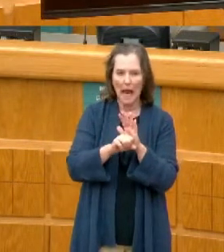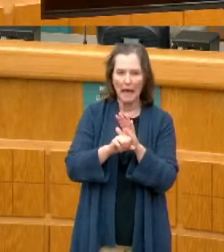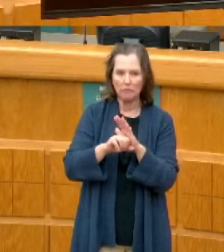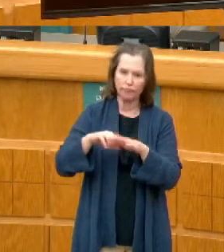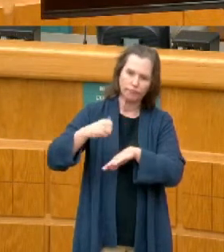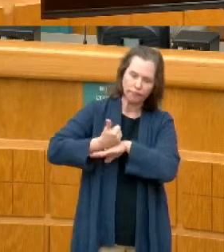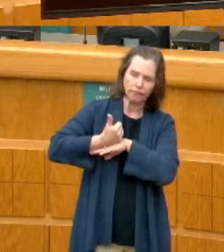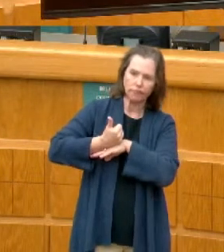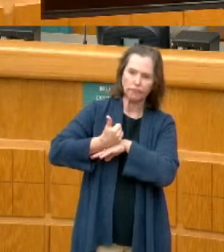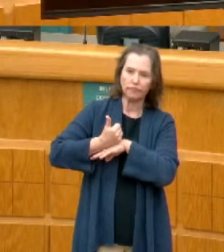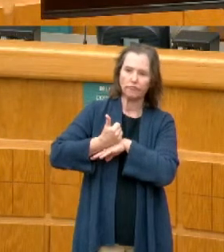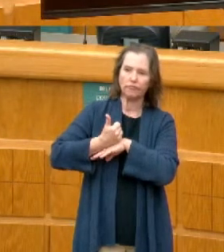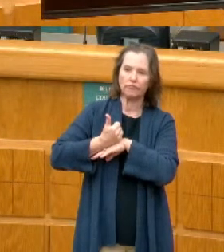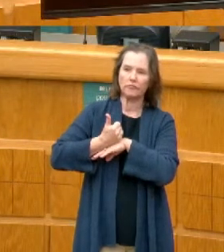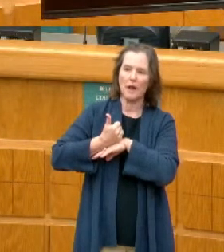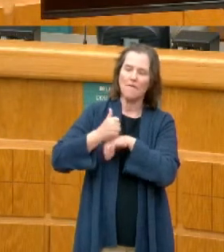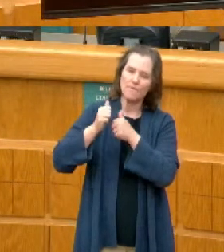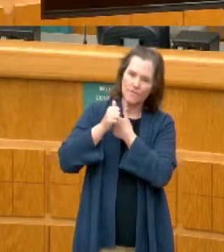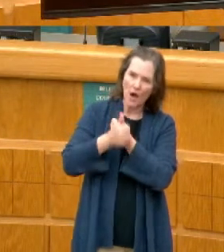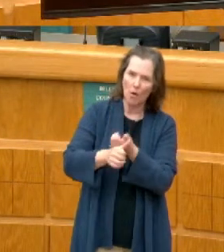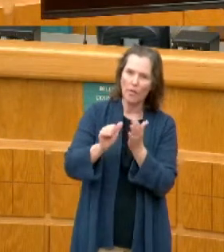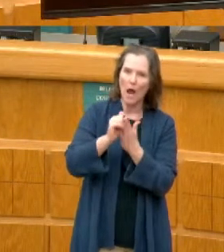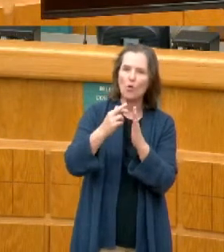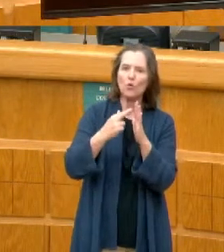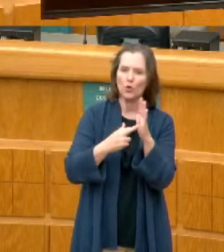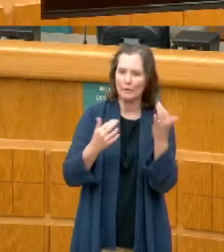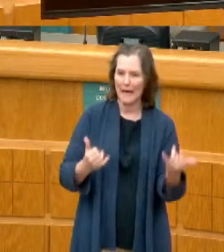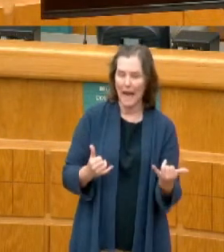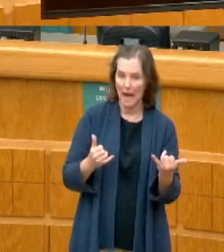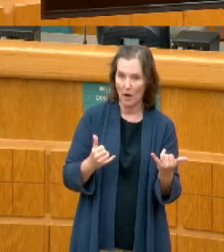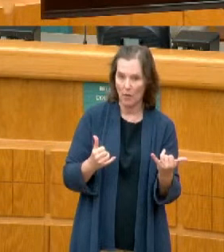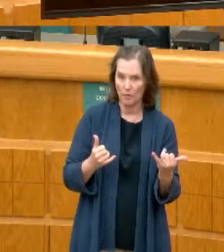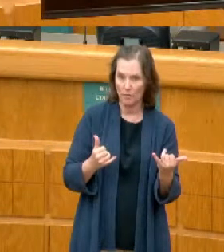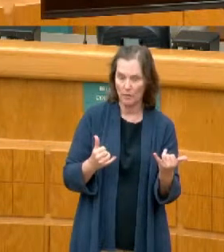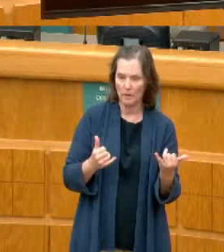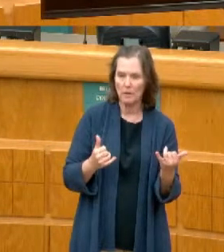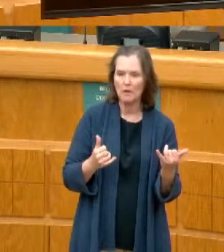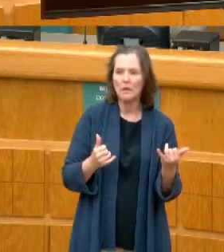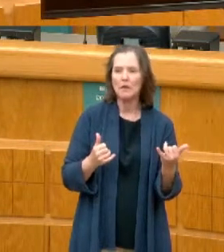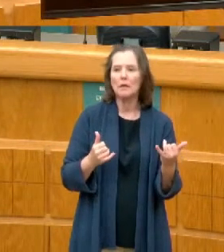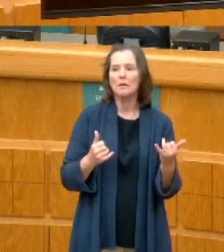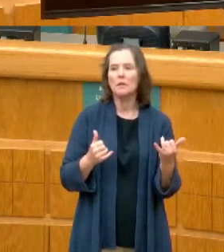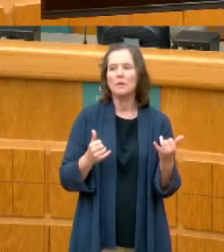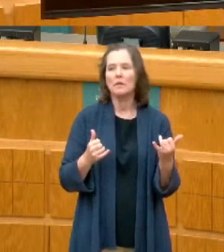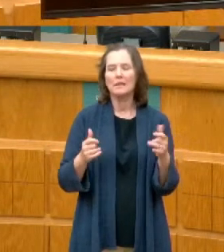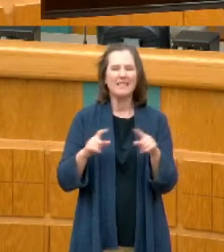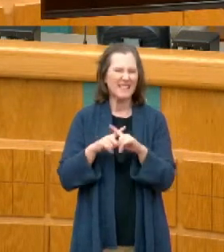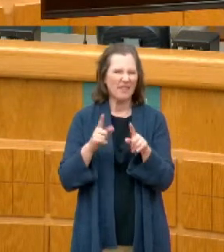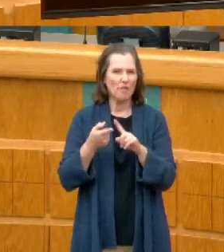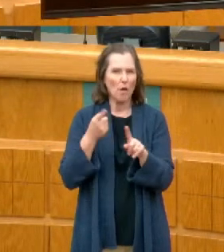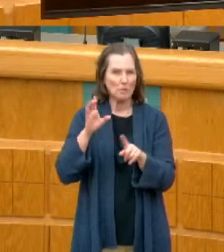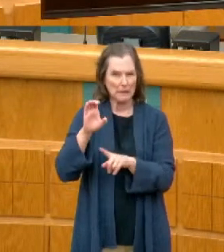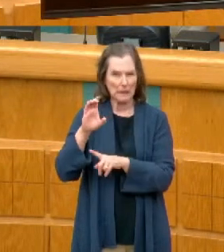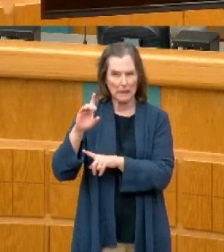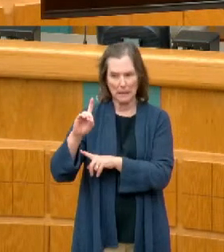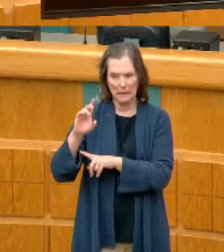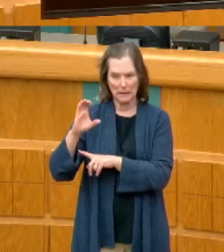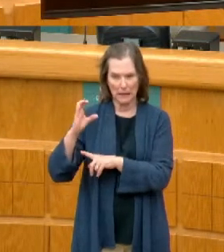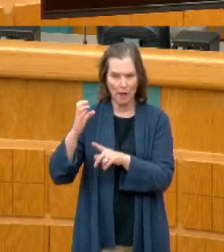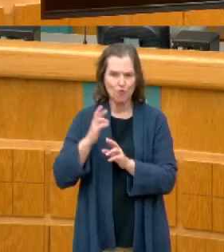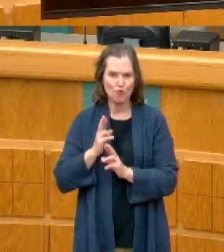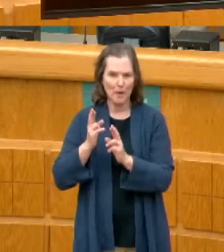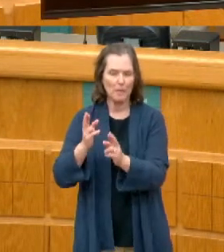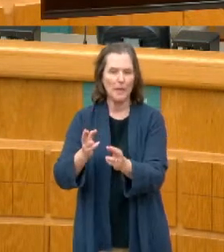thing. It also is the very order that removed the capacity limits for places like bars and restaurants. In that